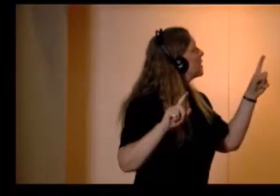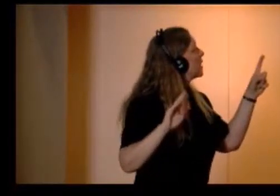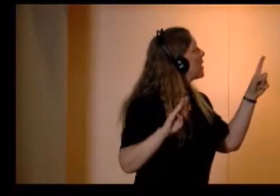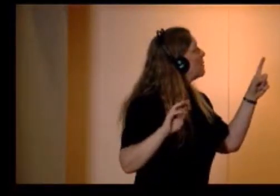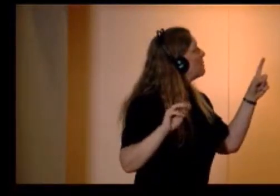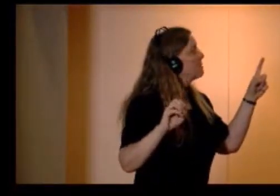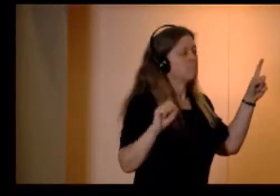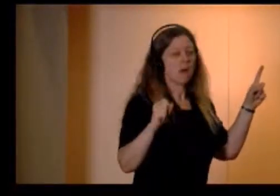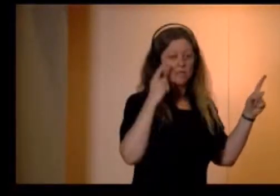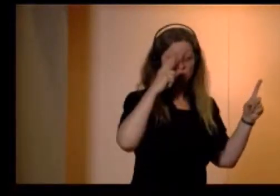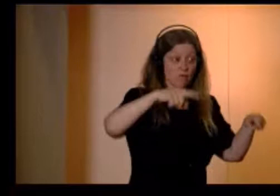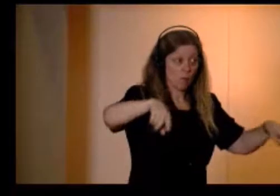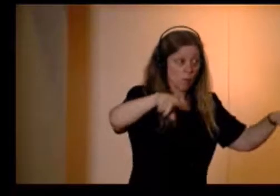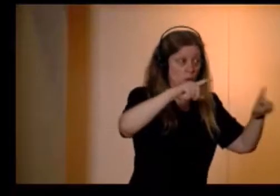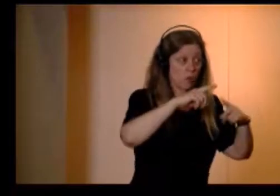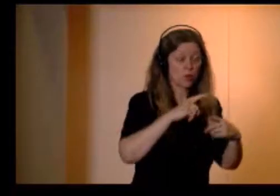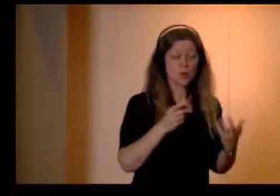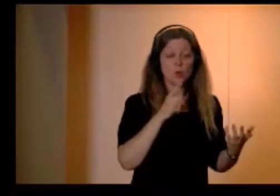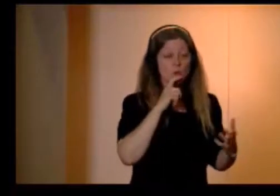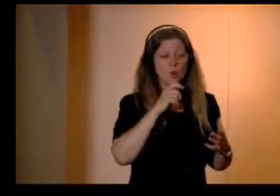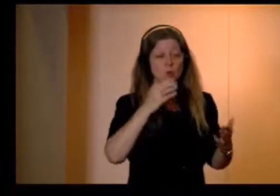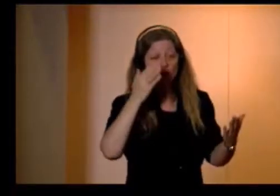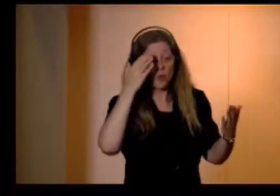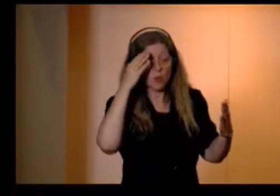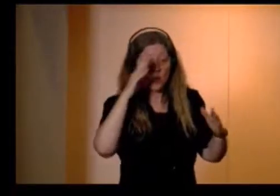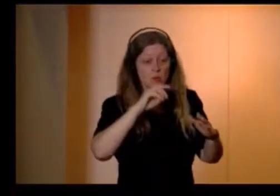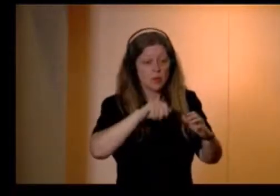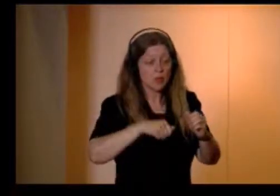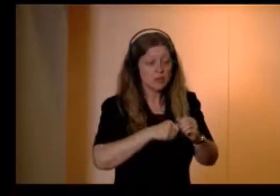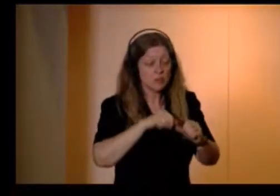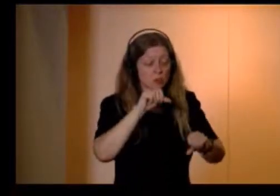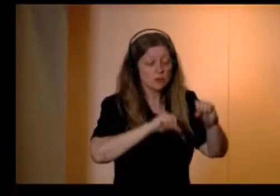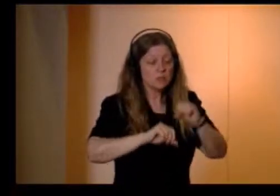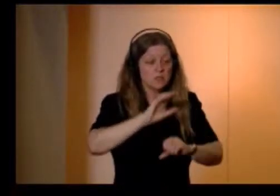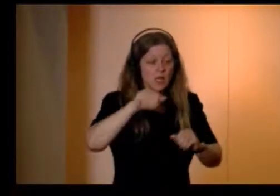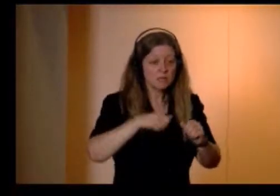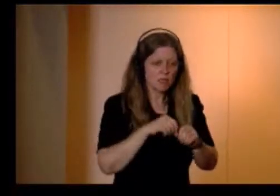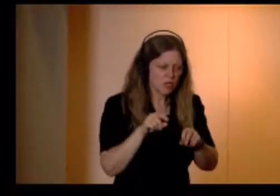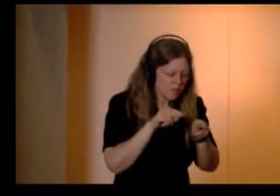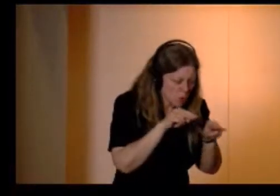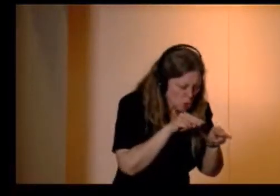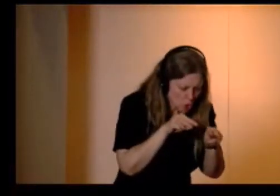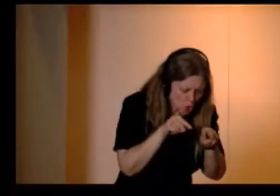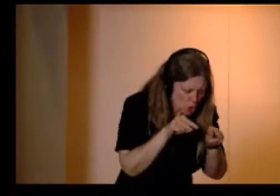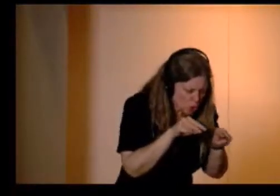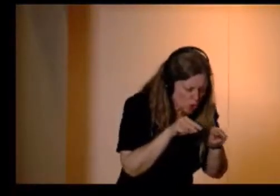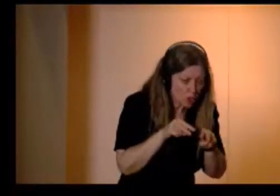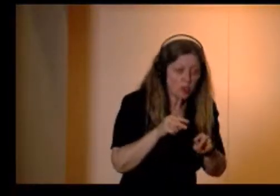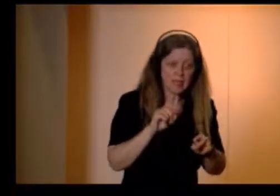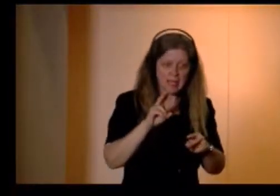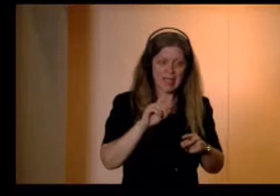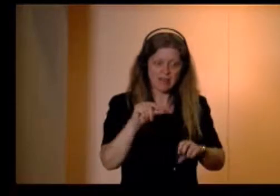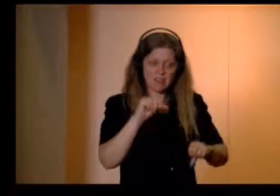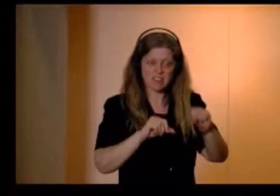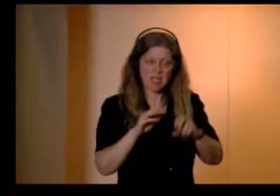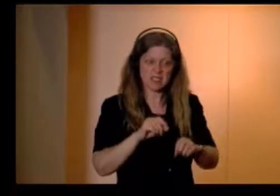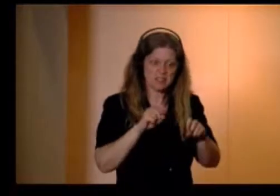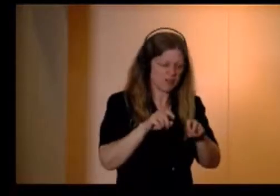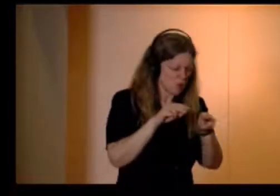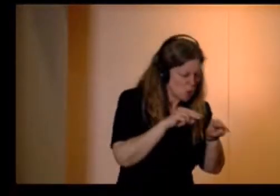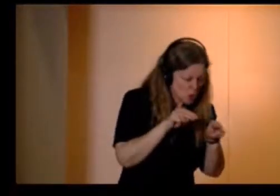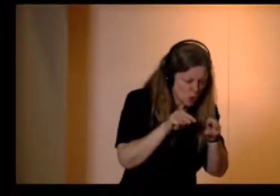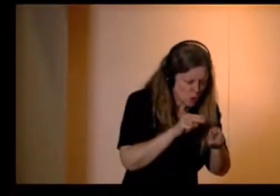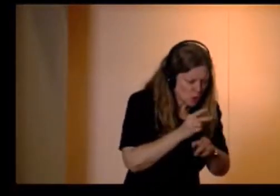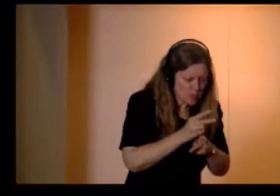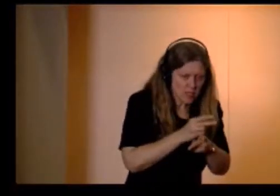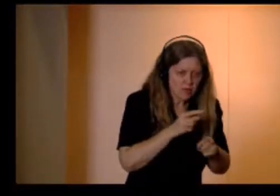they look basically identical. Even to the trained eye, you have to have some sort of expertise and look at them closely in order to discern between the two. And so we wanted to see, well, can